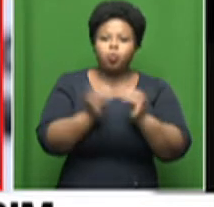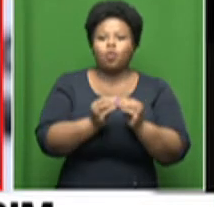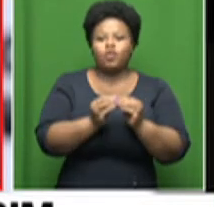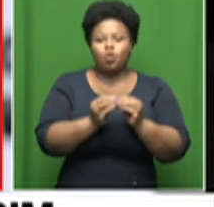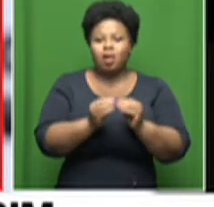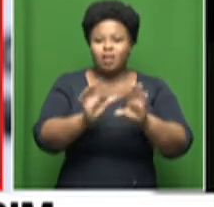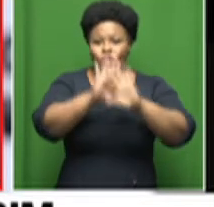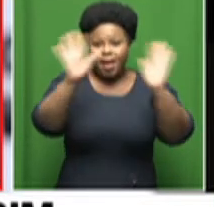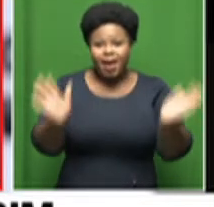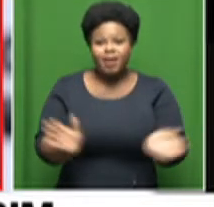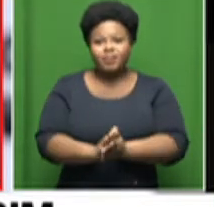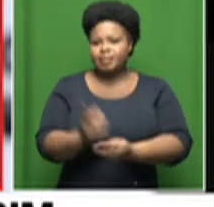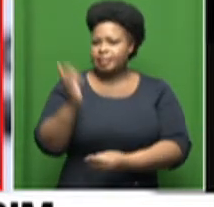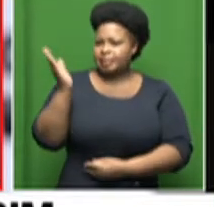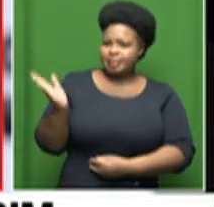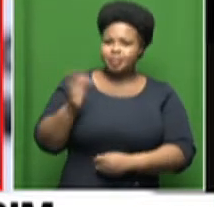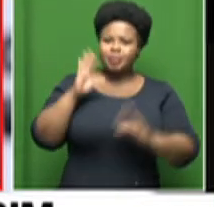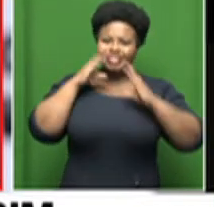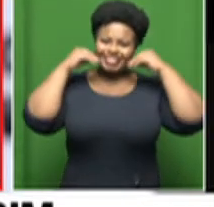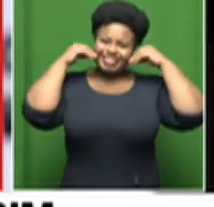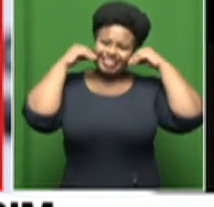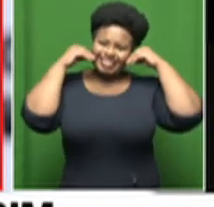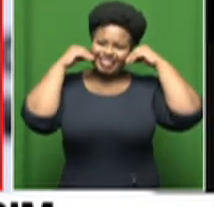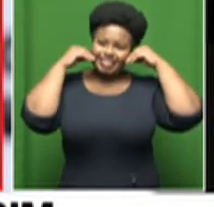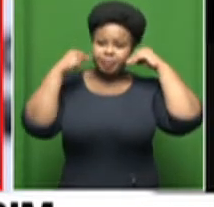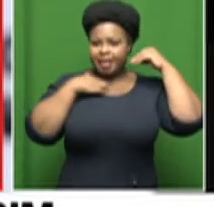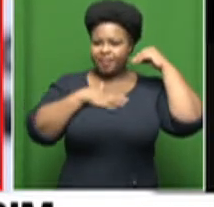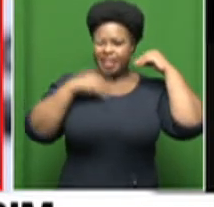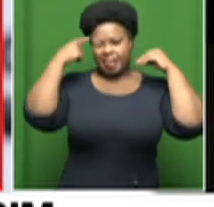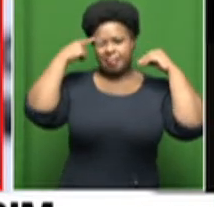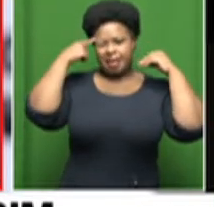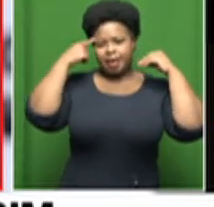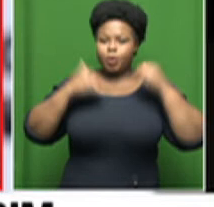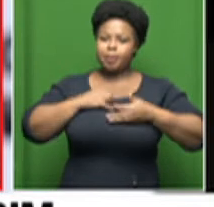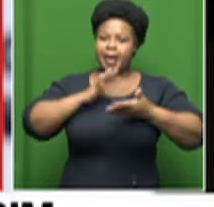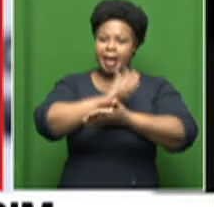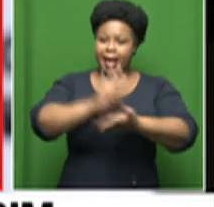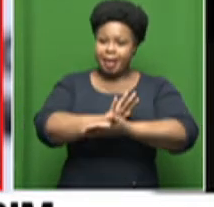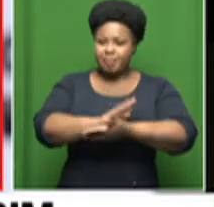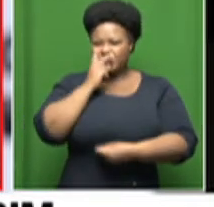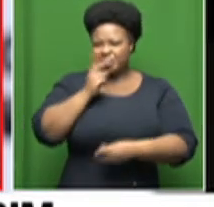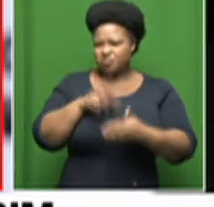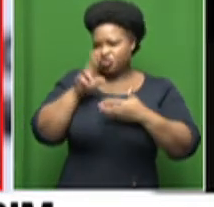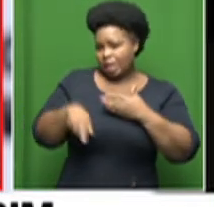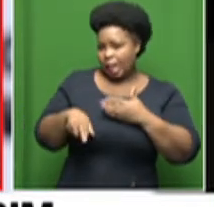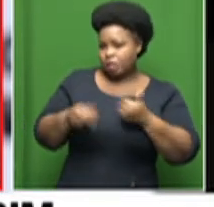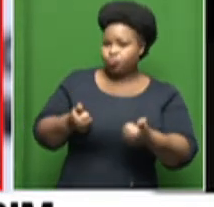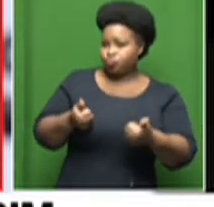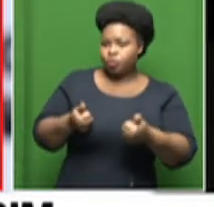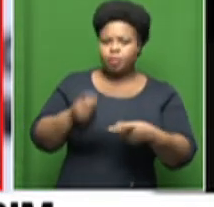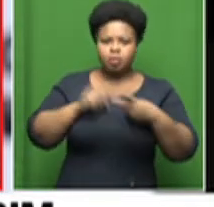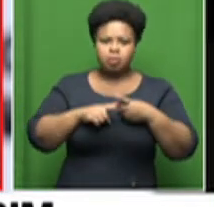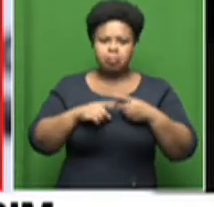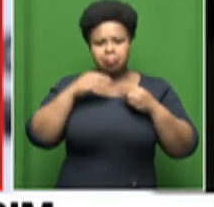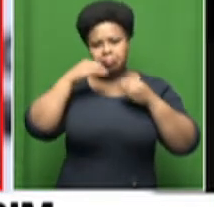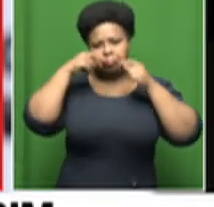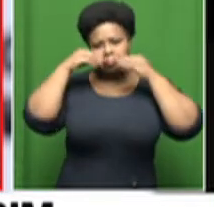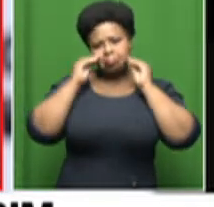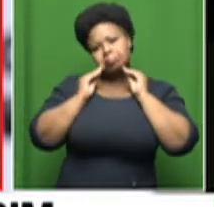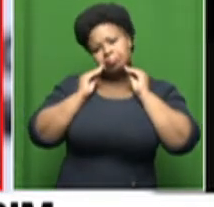is what you see. I put smiley faces for where I think you would be pleased to see those results, and I put some not so